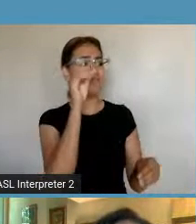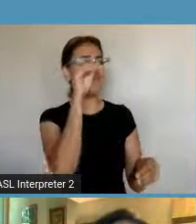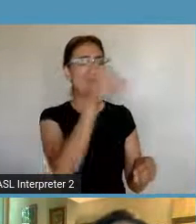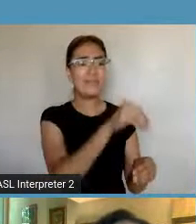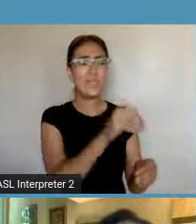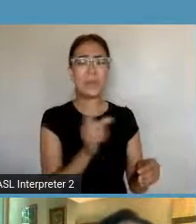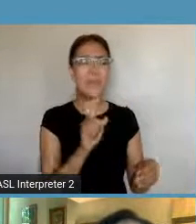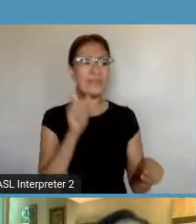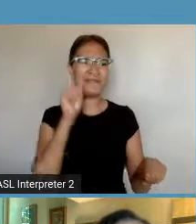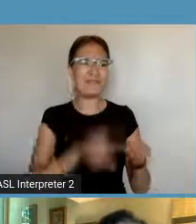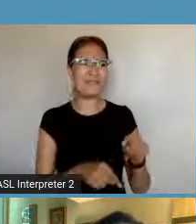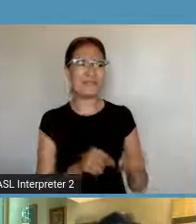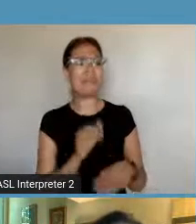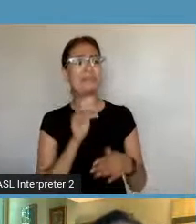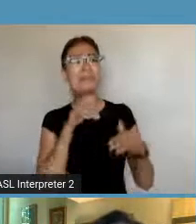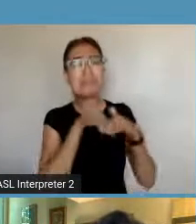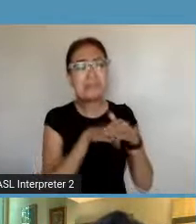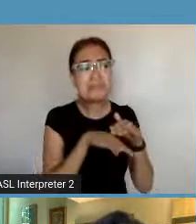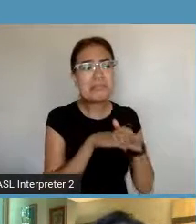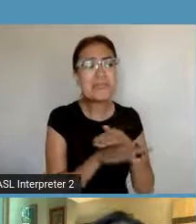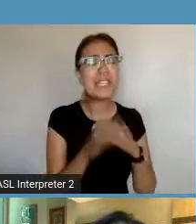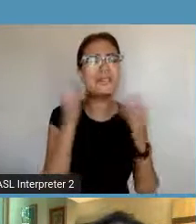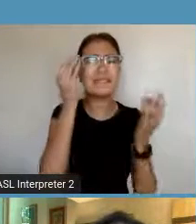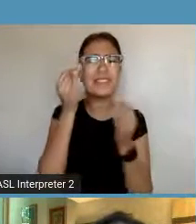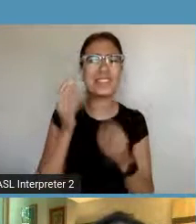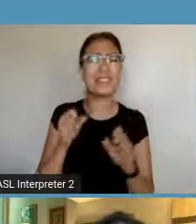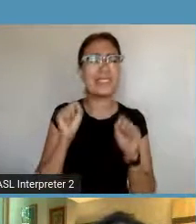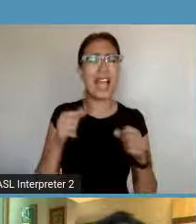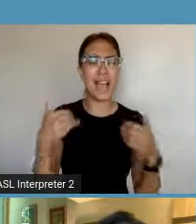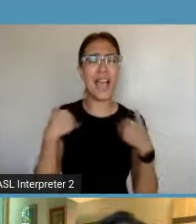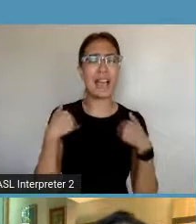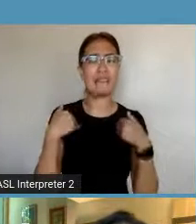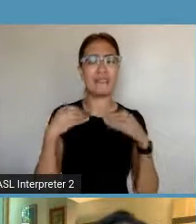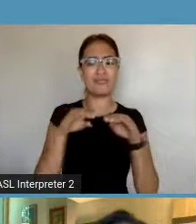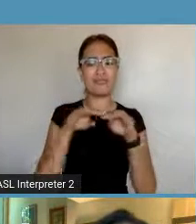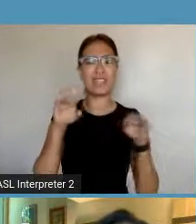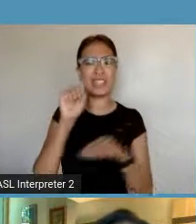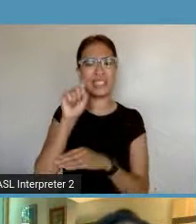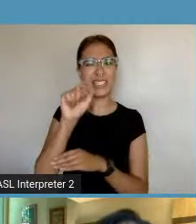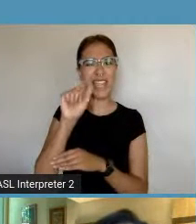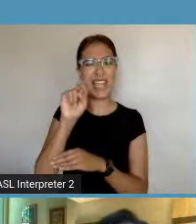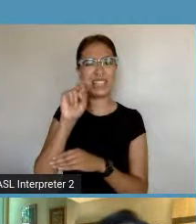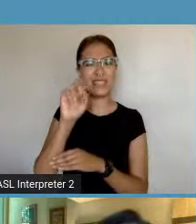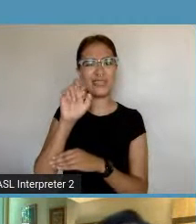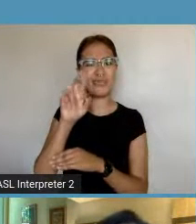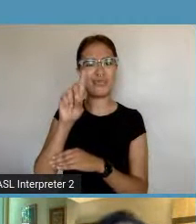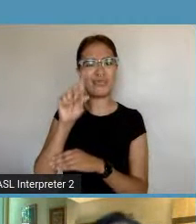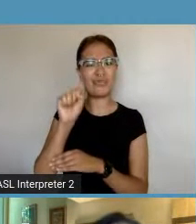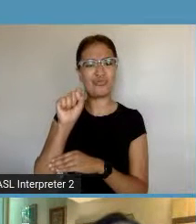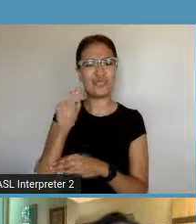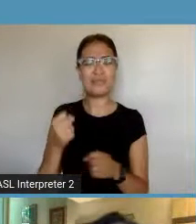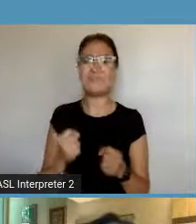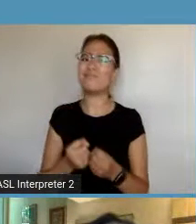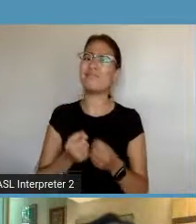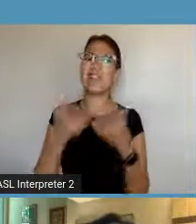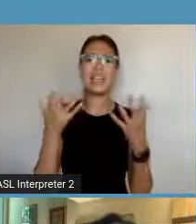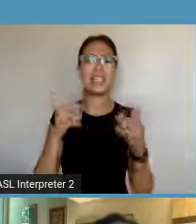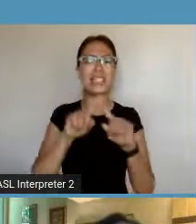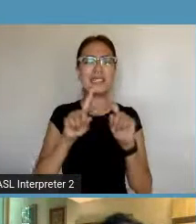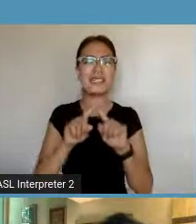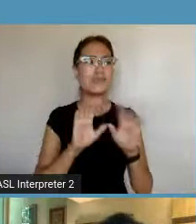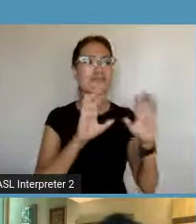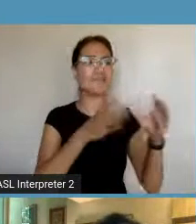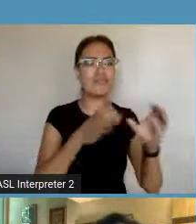to it. So when you think about, there are standards. There are, you know, dozens of fields to